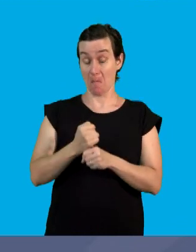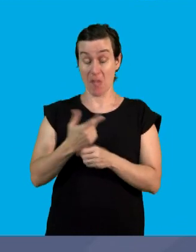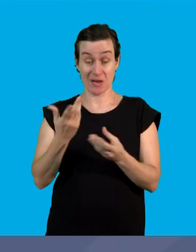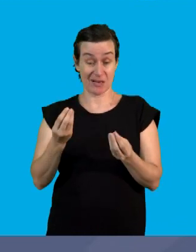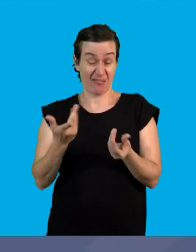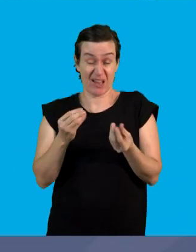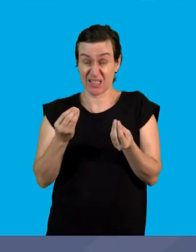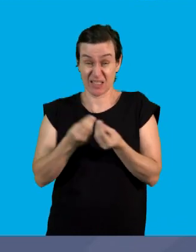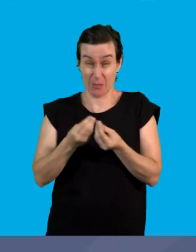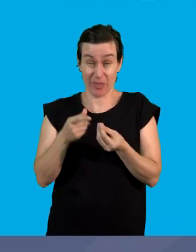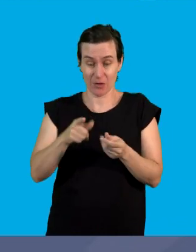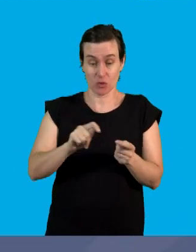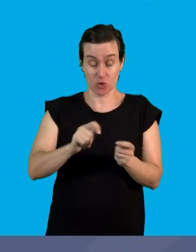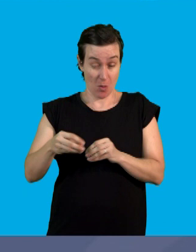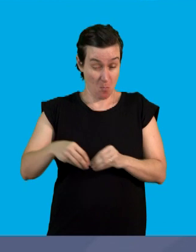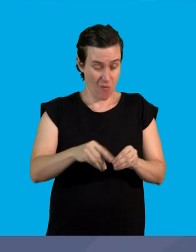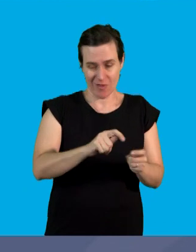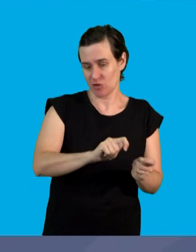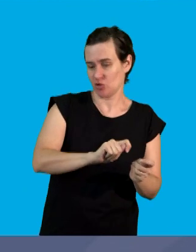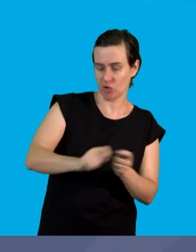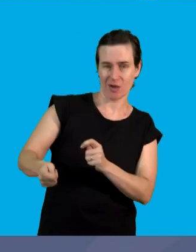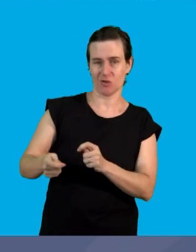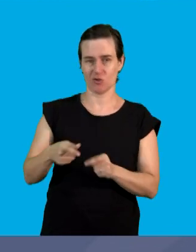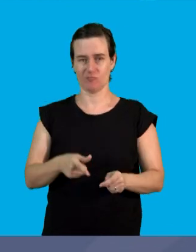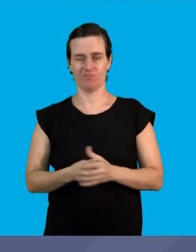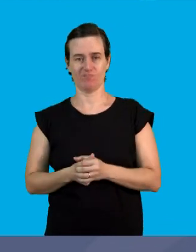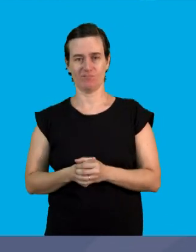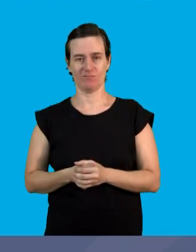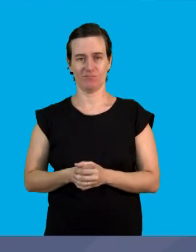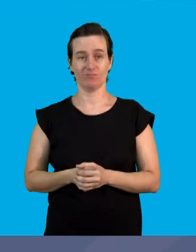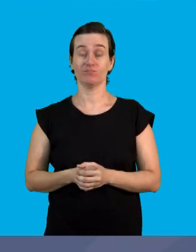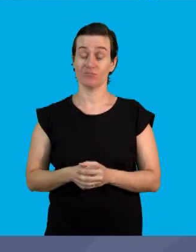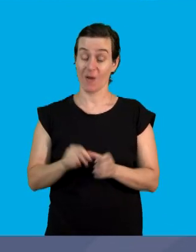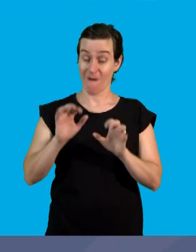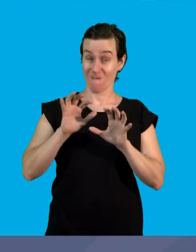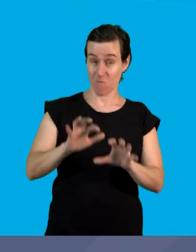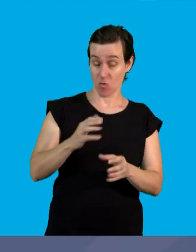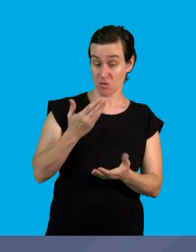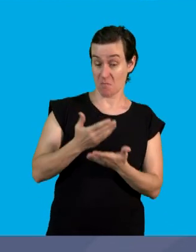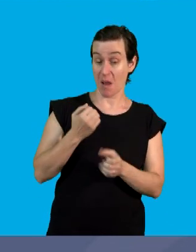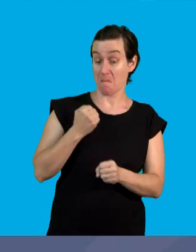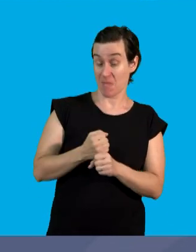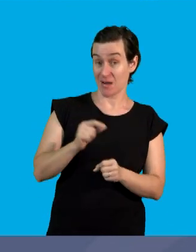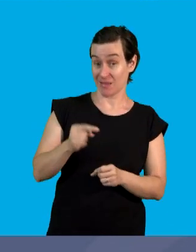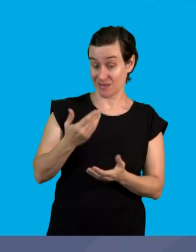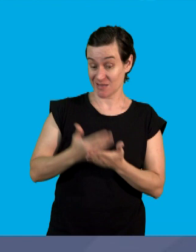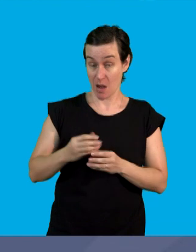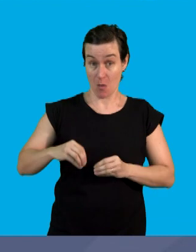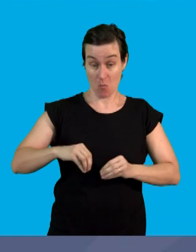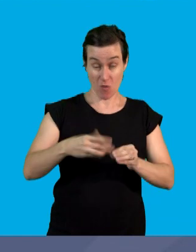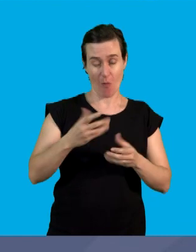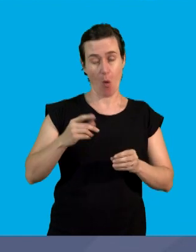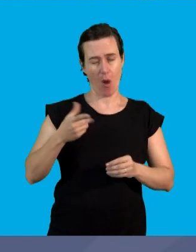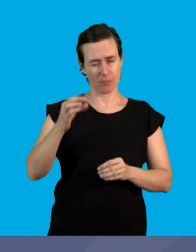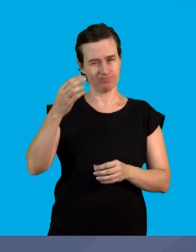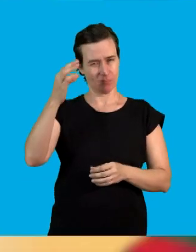things to change their motion. So the force can make things move, or can make the things to